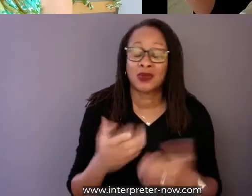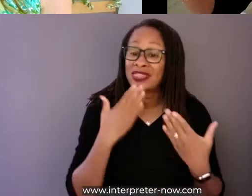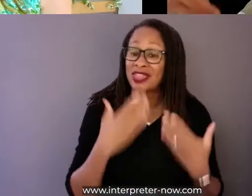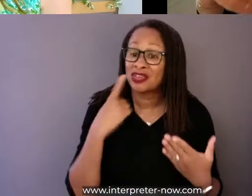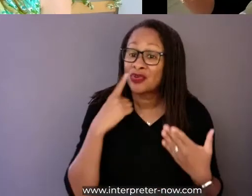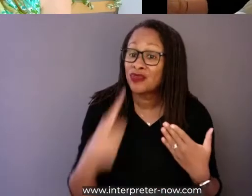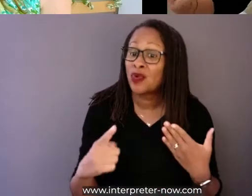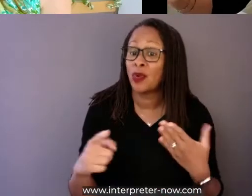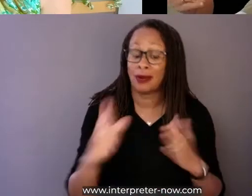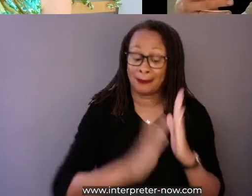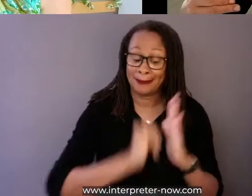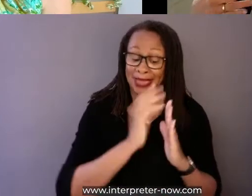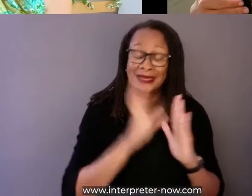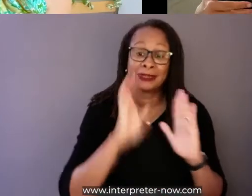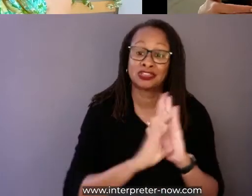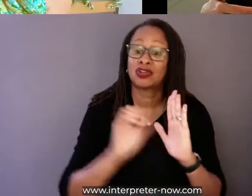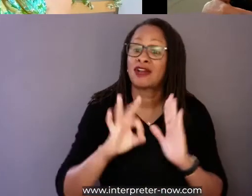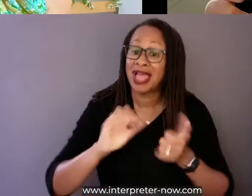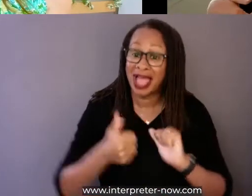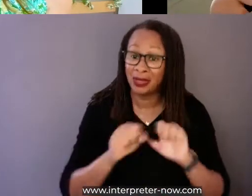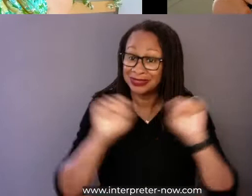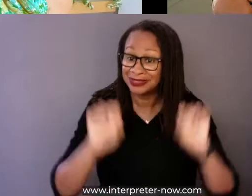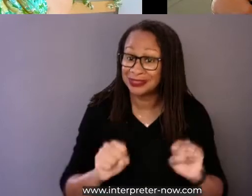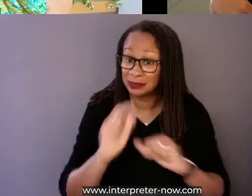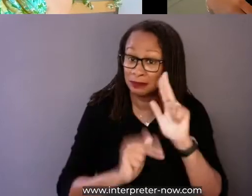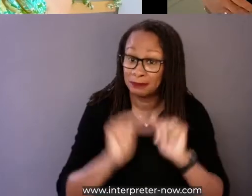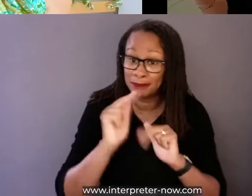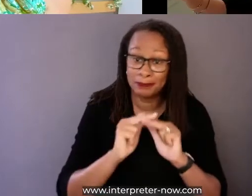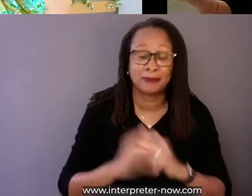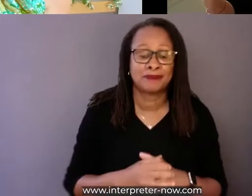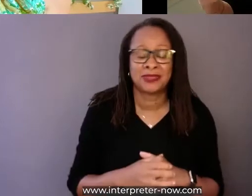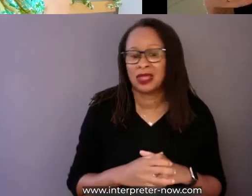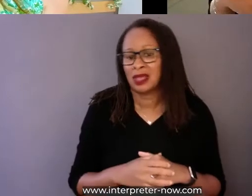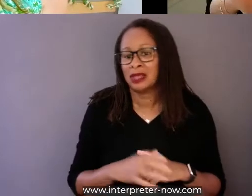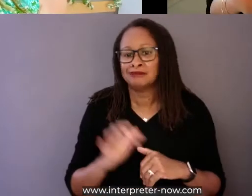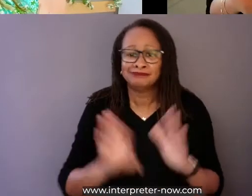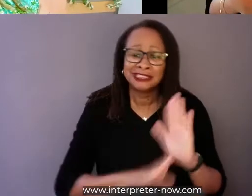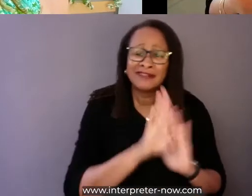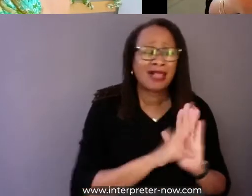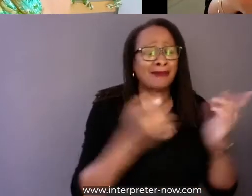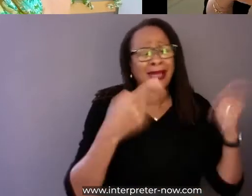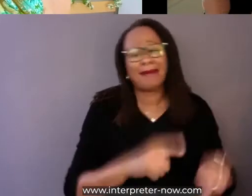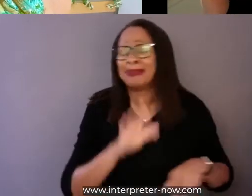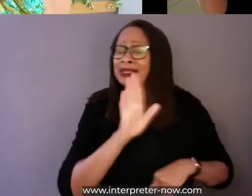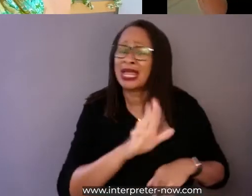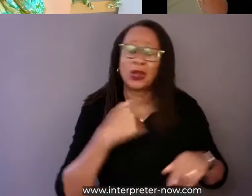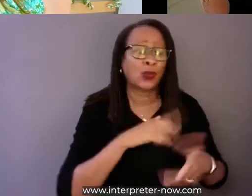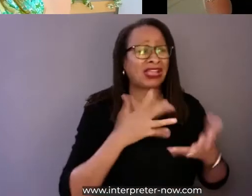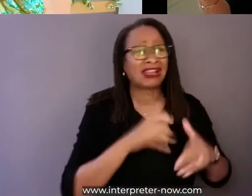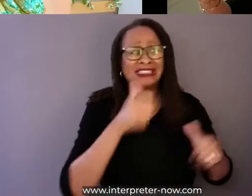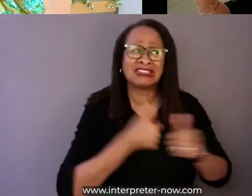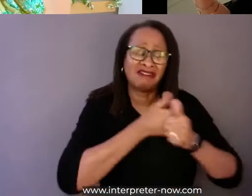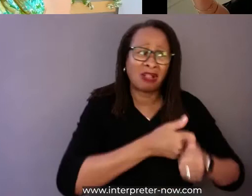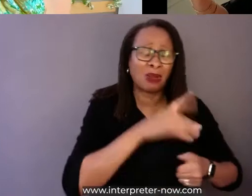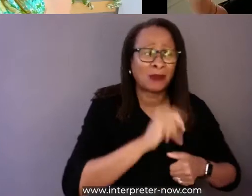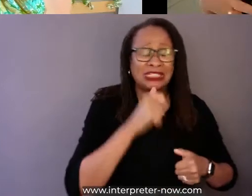the system was built, because this is not that, you know, it was something that developed and then we just kind of didn't keep a